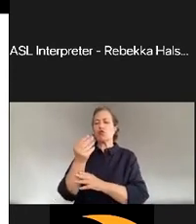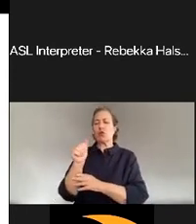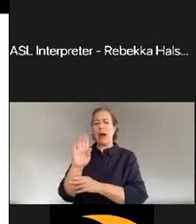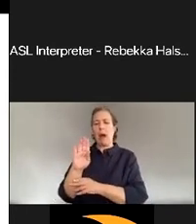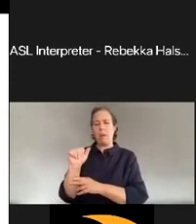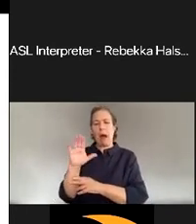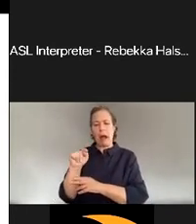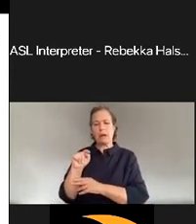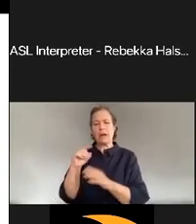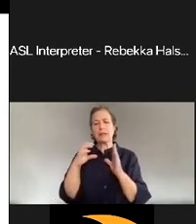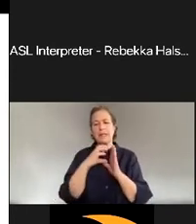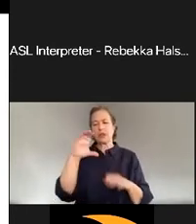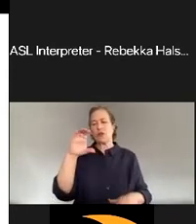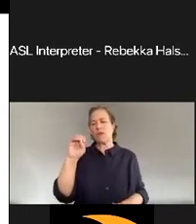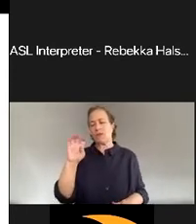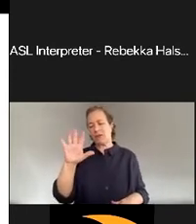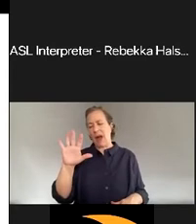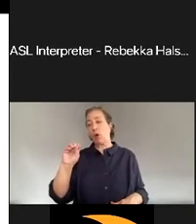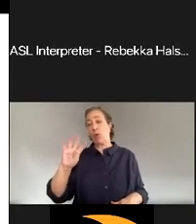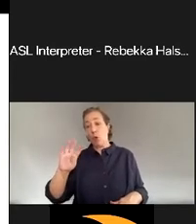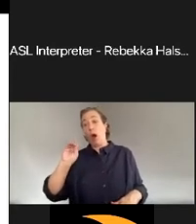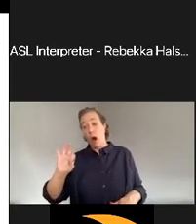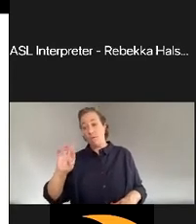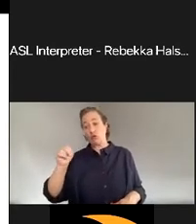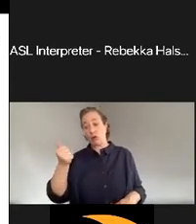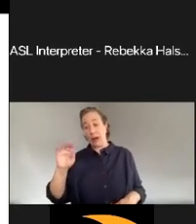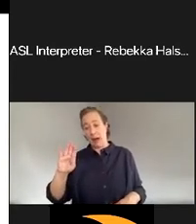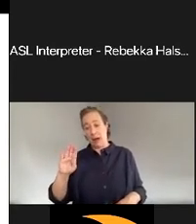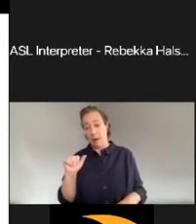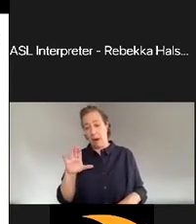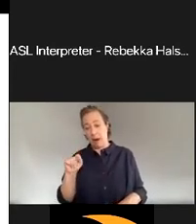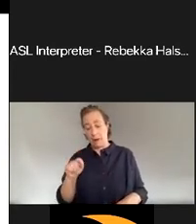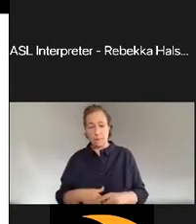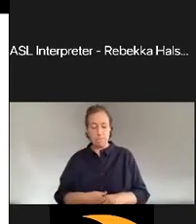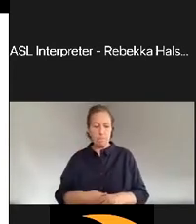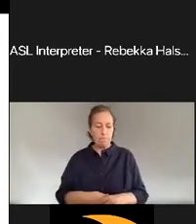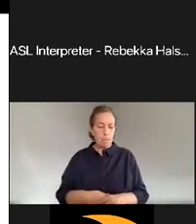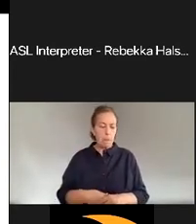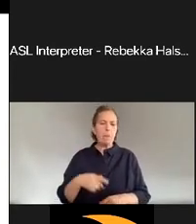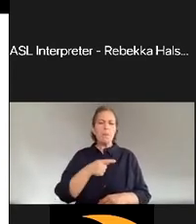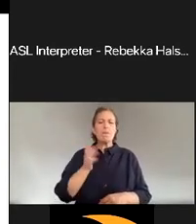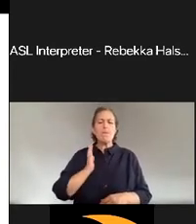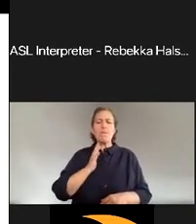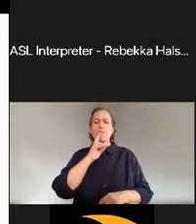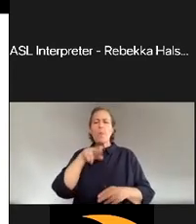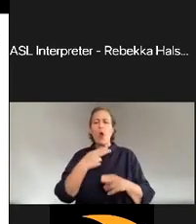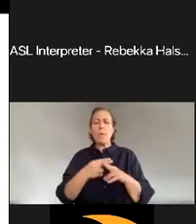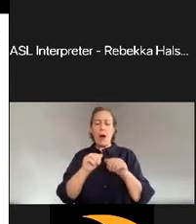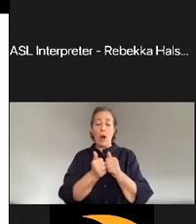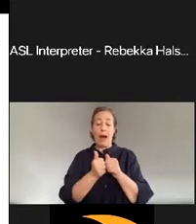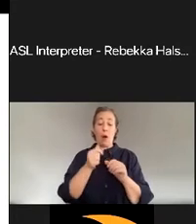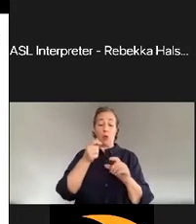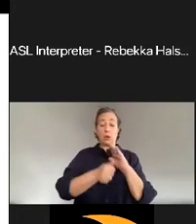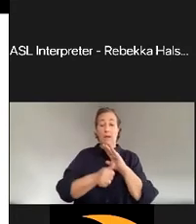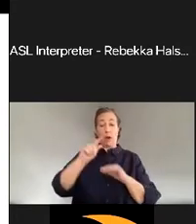Section 504 of the Rehabilitation Act. While Katie has talked about how it applies to organizations that receive federal funding,